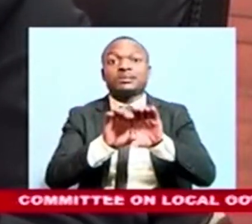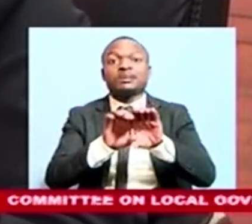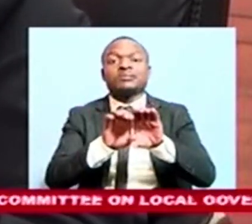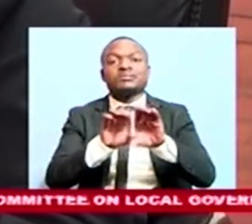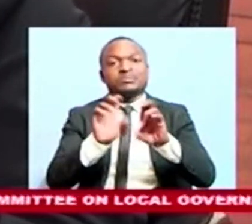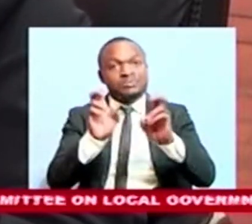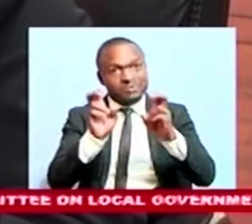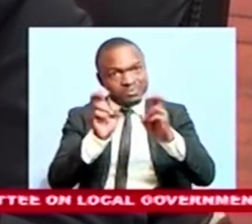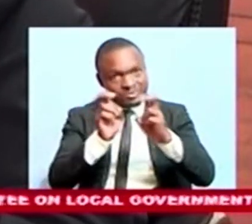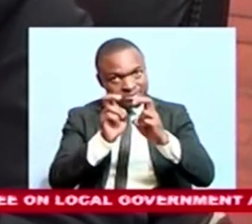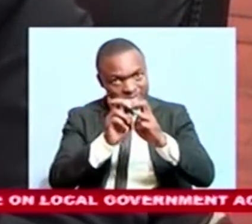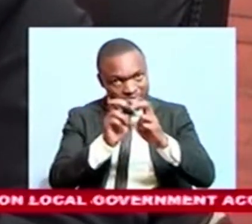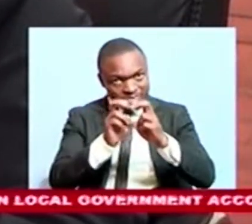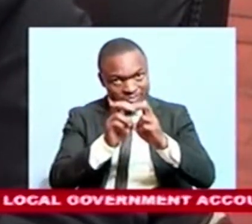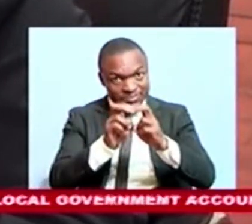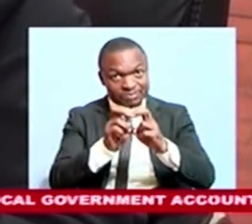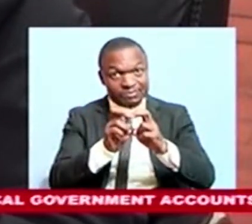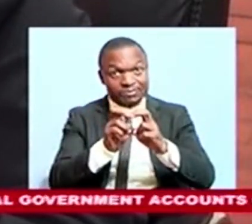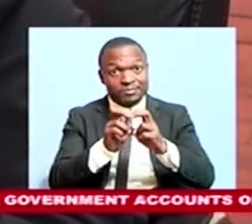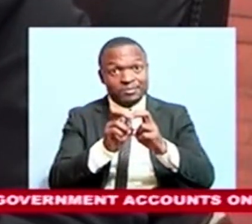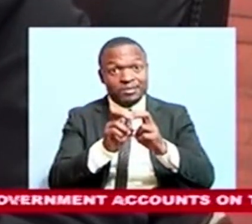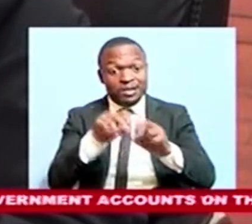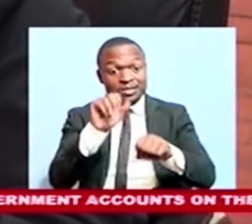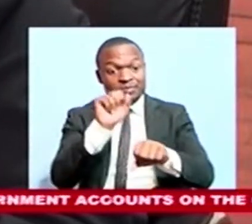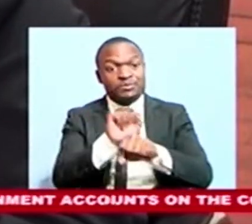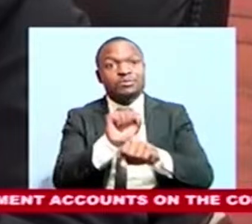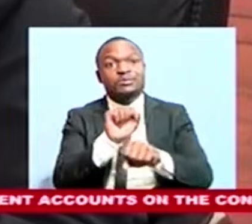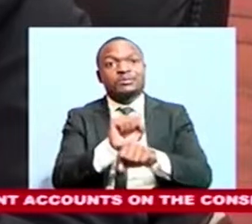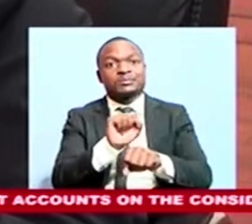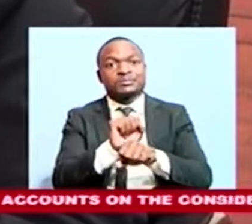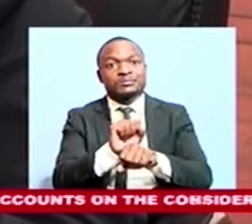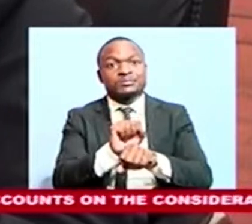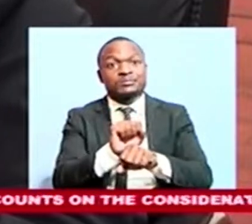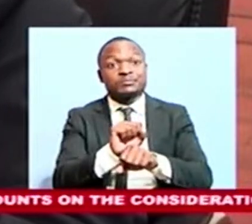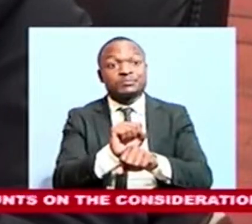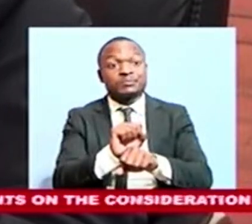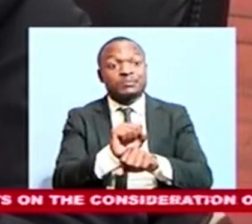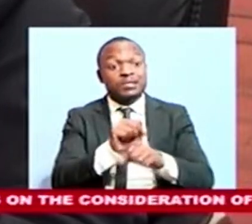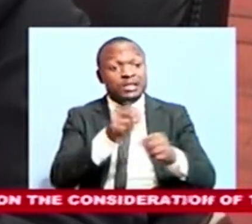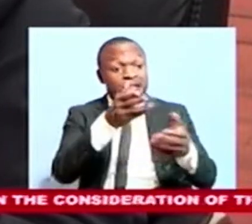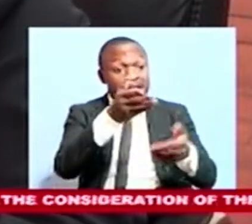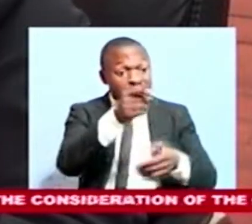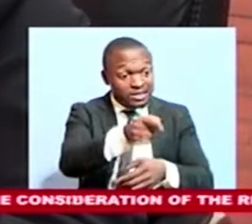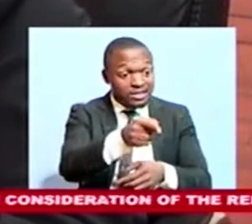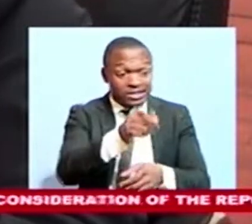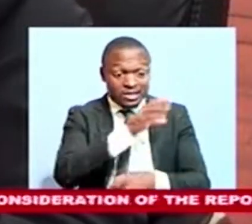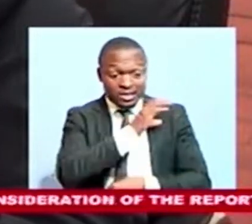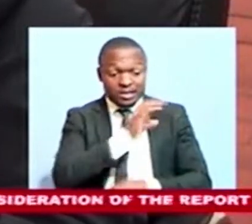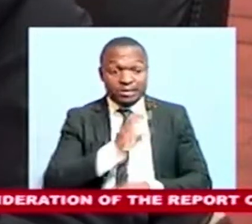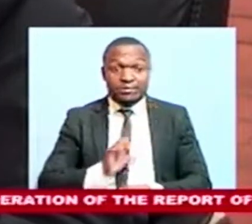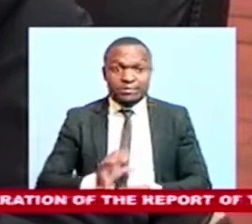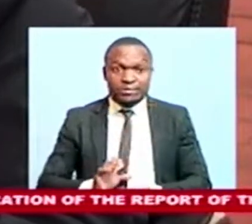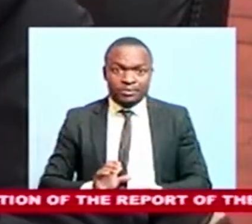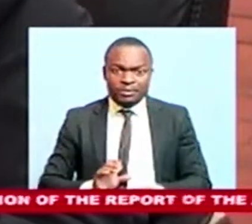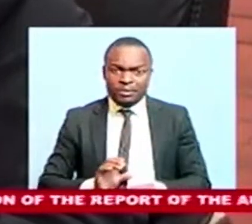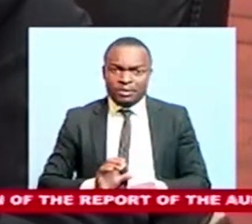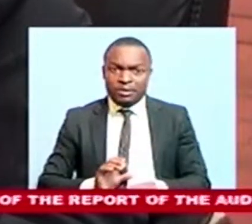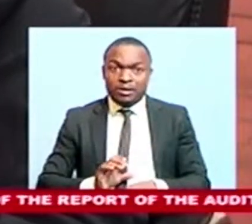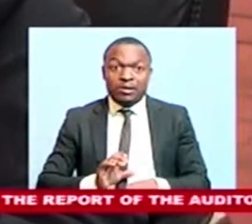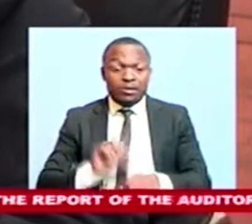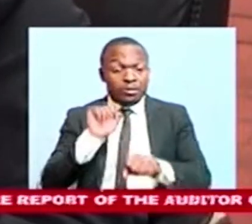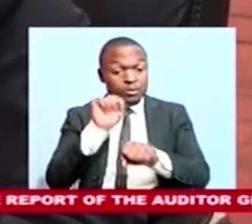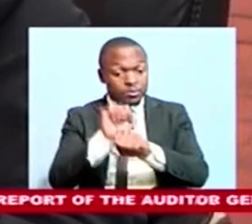contract and the scope of works. And did this contractor, on the scope of